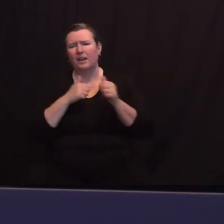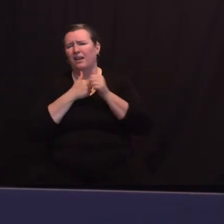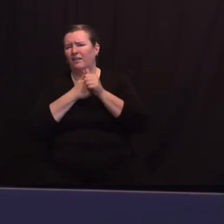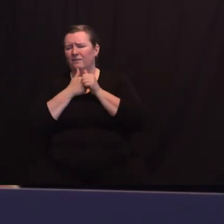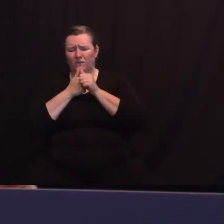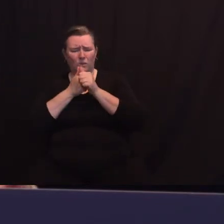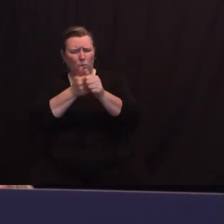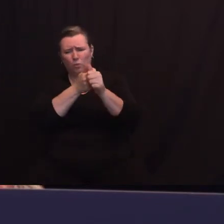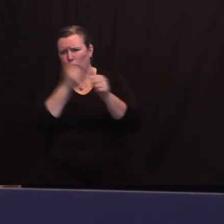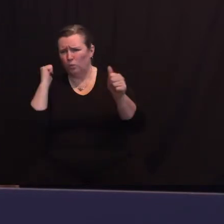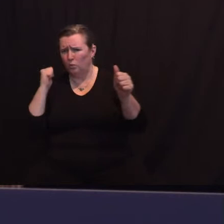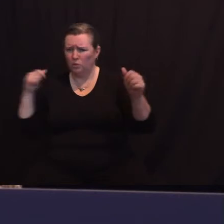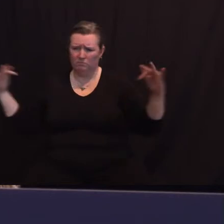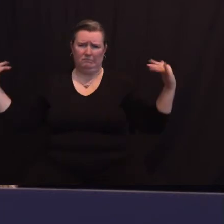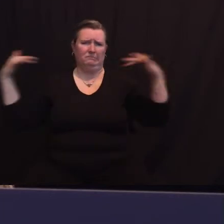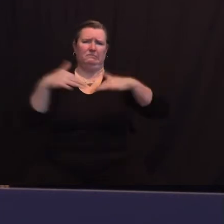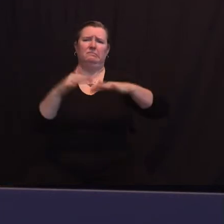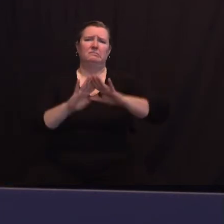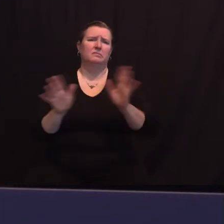washing your hands often.